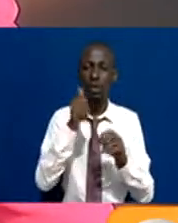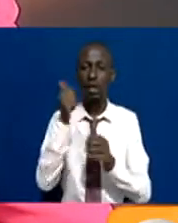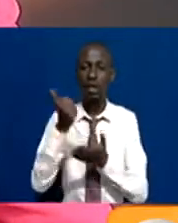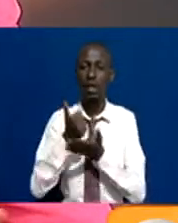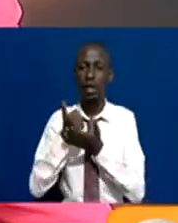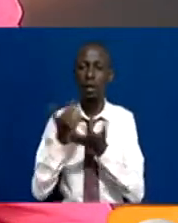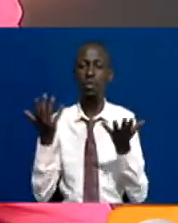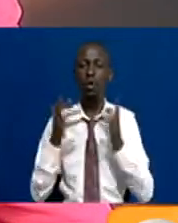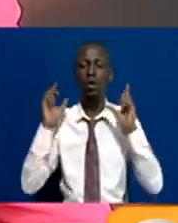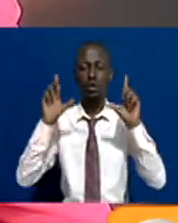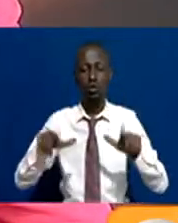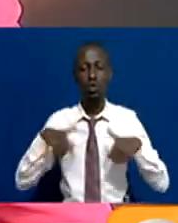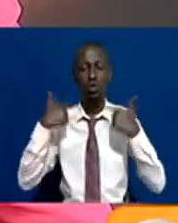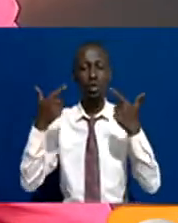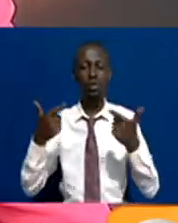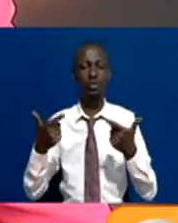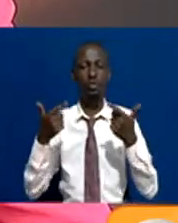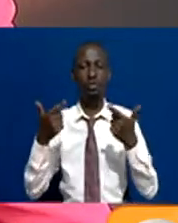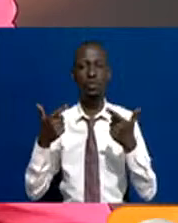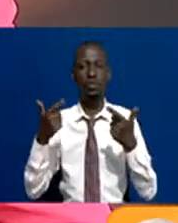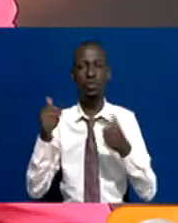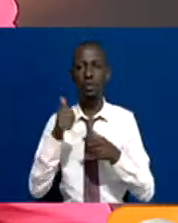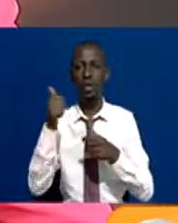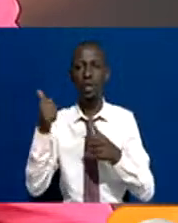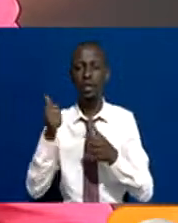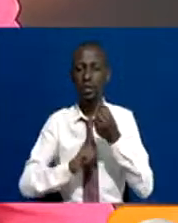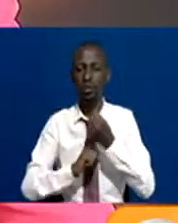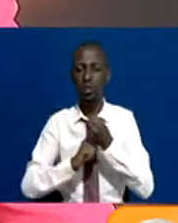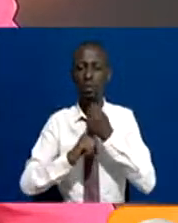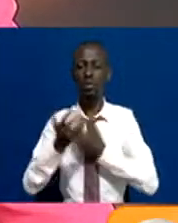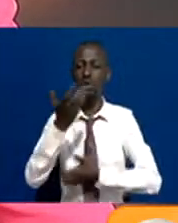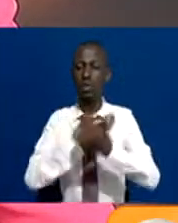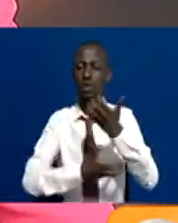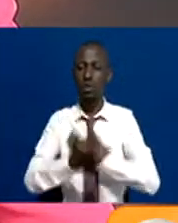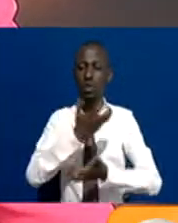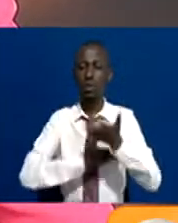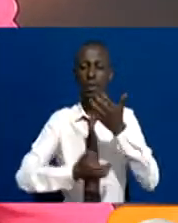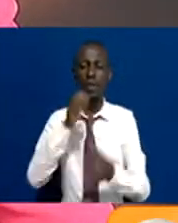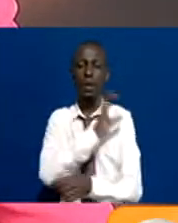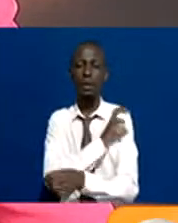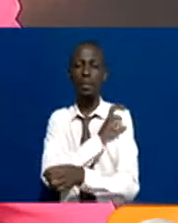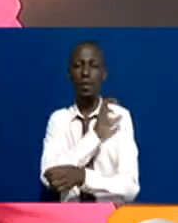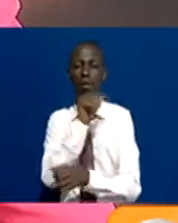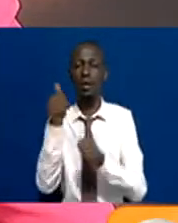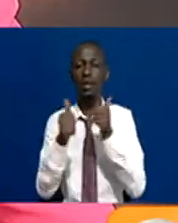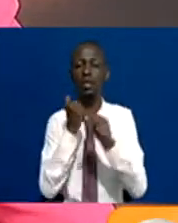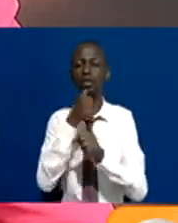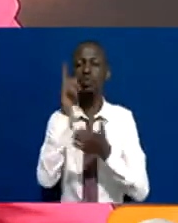and another one is just doing maybe economic empowerment, and I don't know who else is doing what,